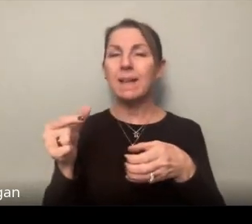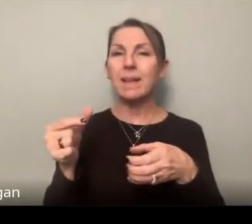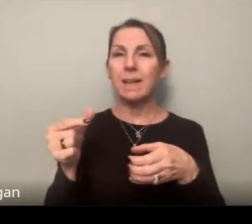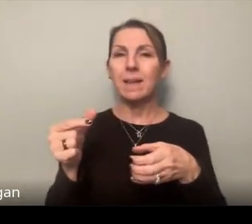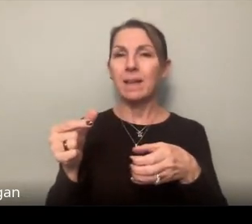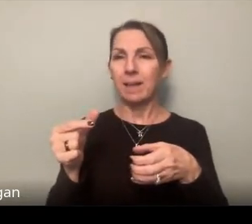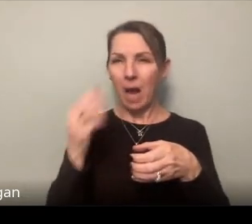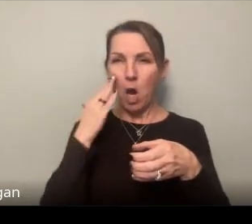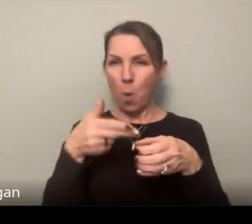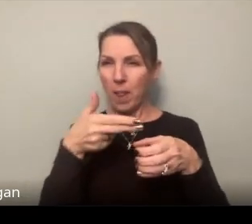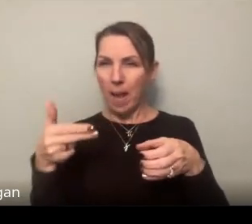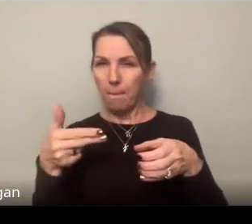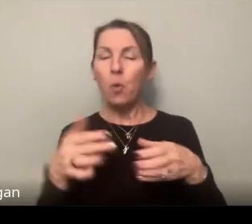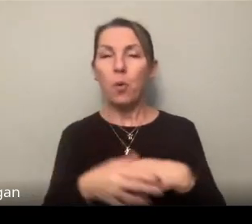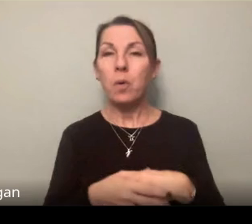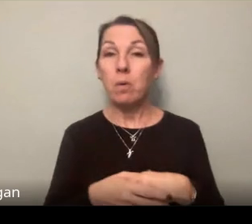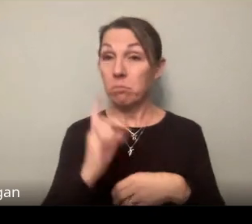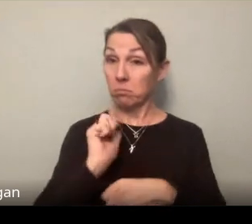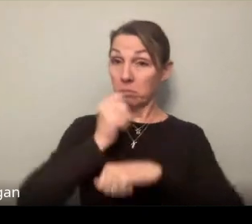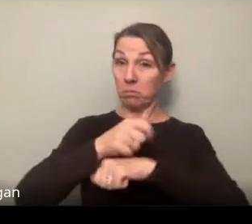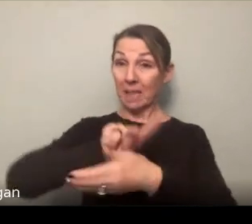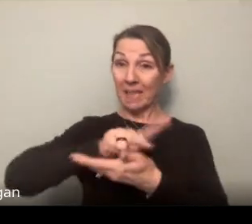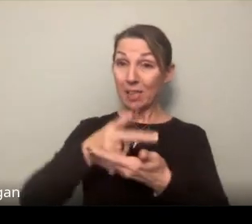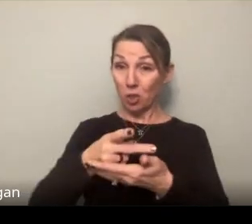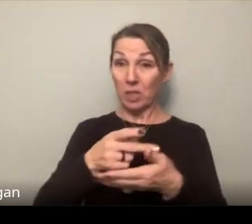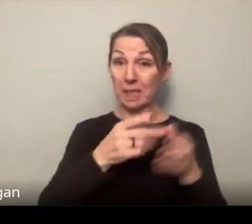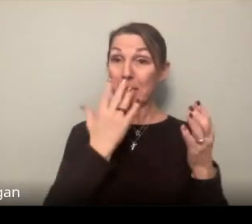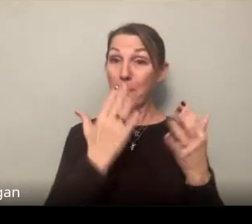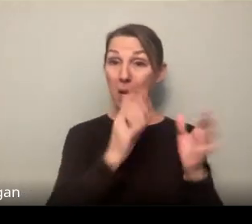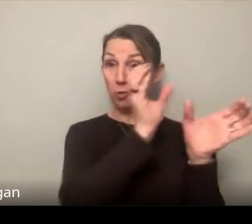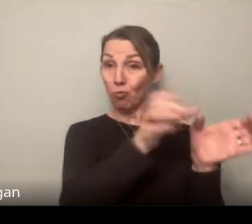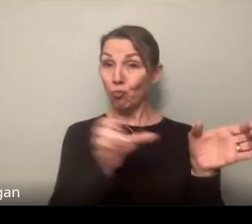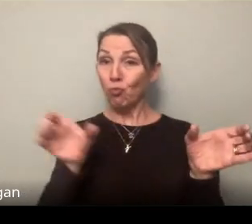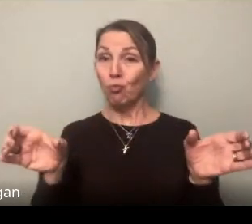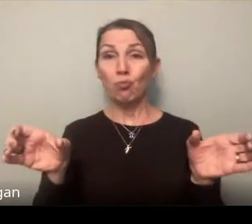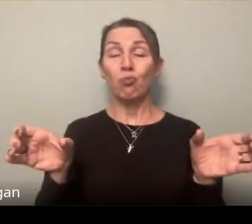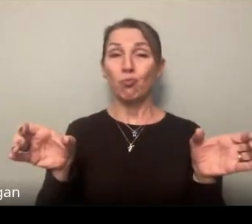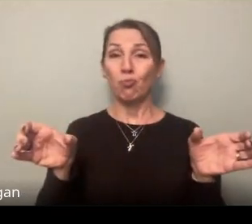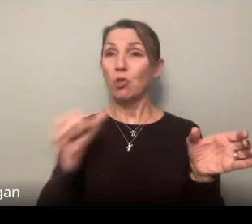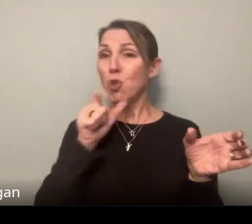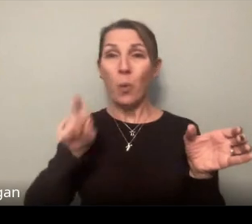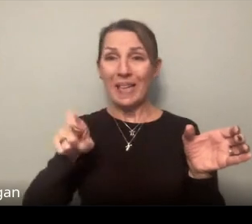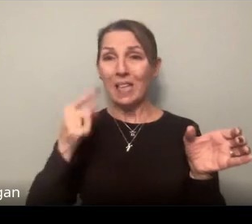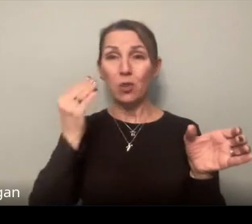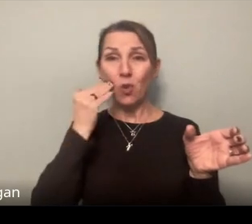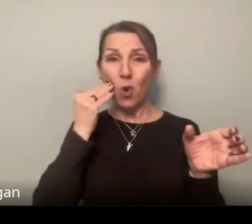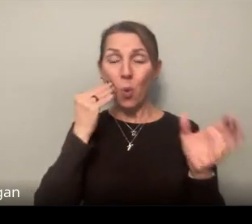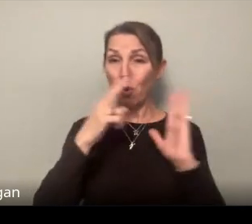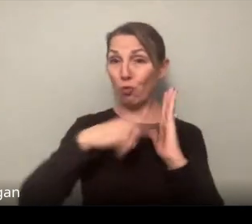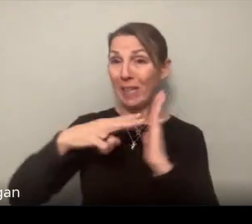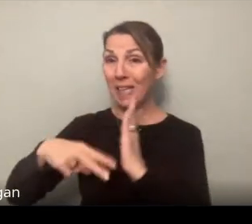with the green label. So, Have yeah. you set up your kitchen spice up in your kitchen so that you don't necessarily need to read